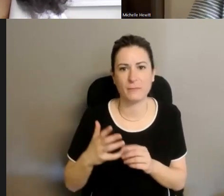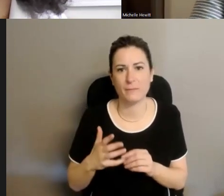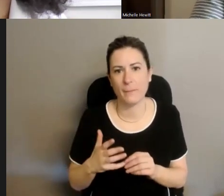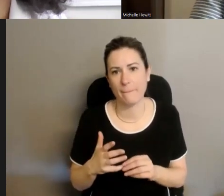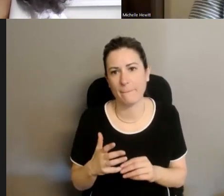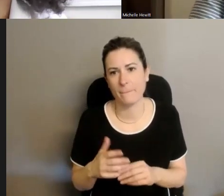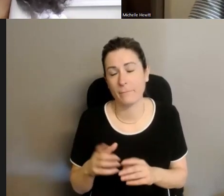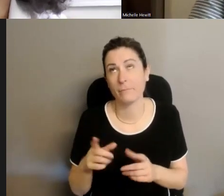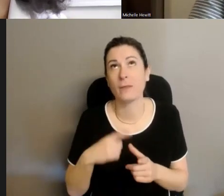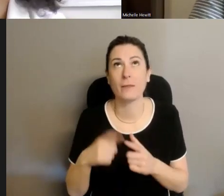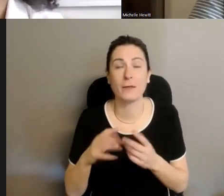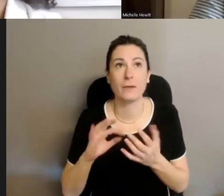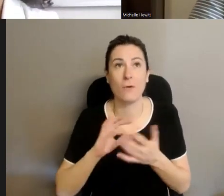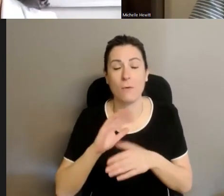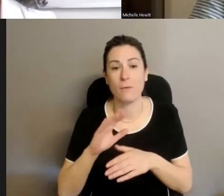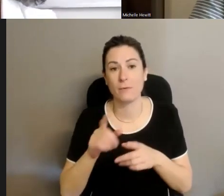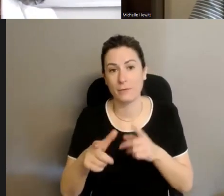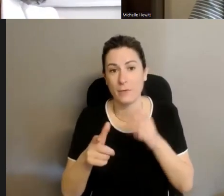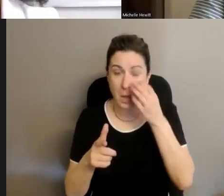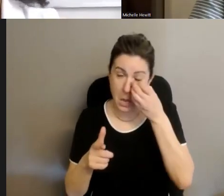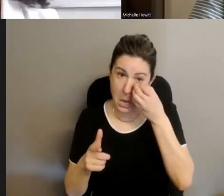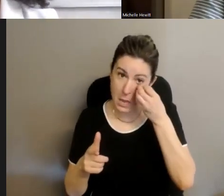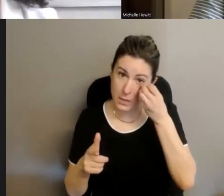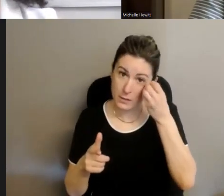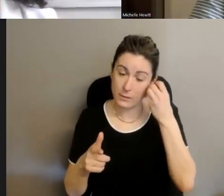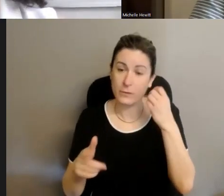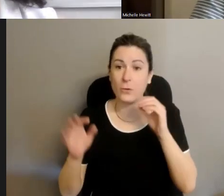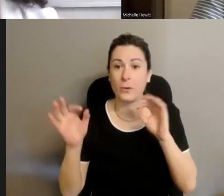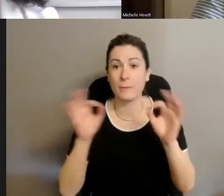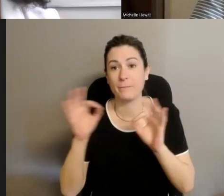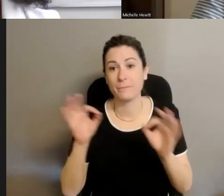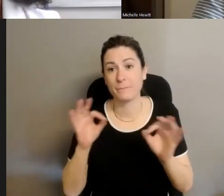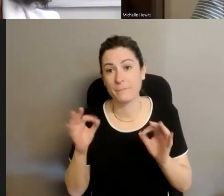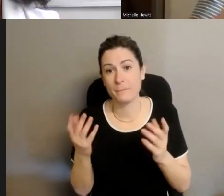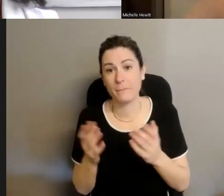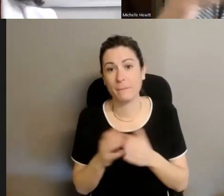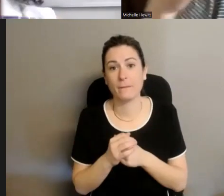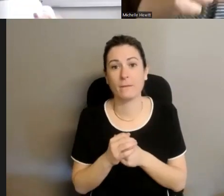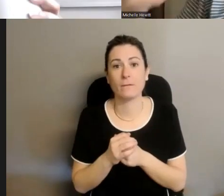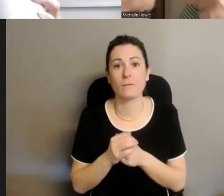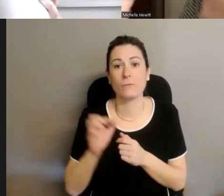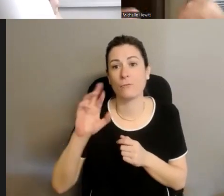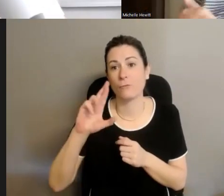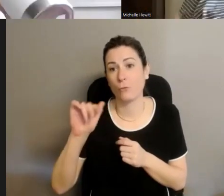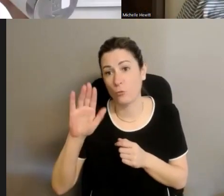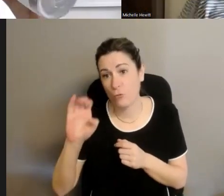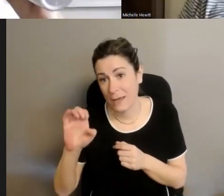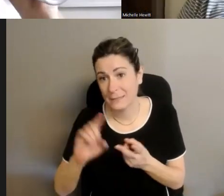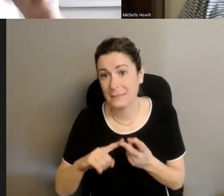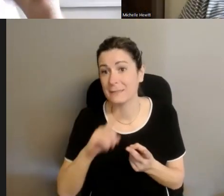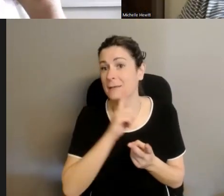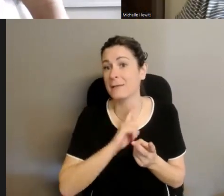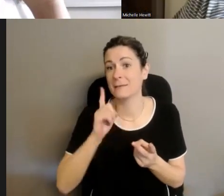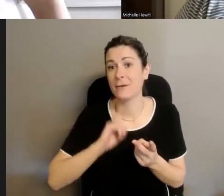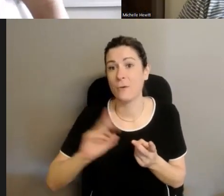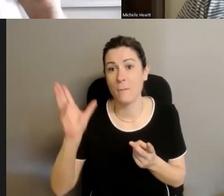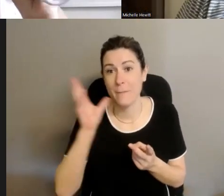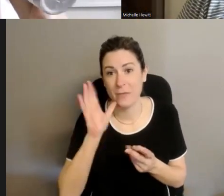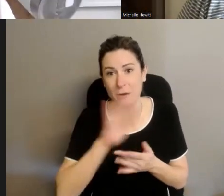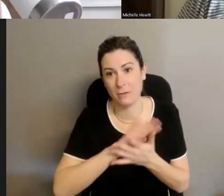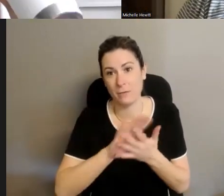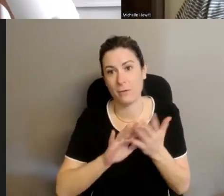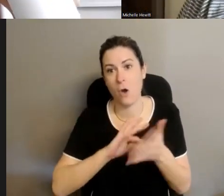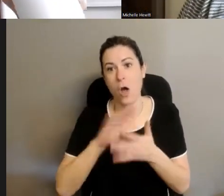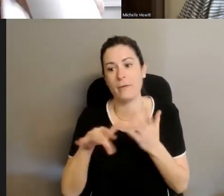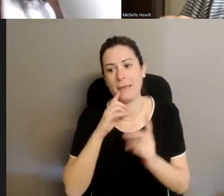pieces that you spoke to, rates and single mothers and so on, all follow into the places that those